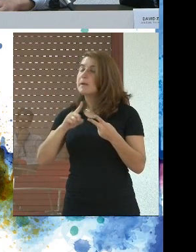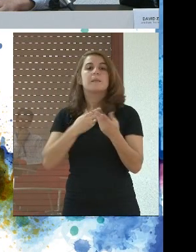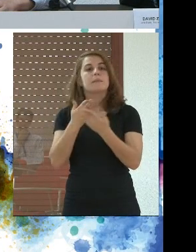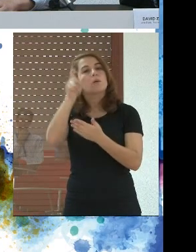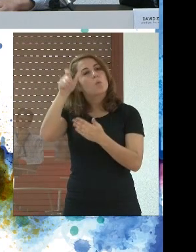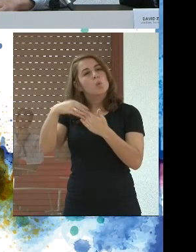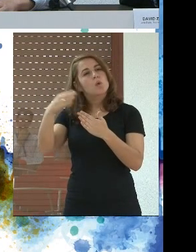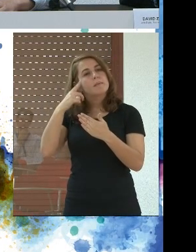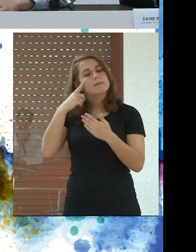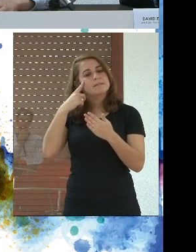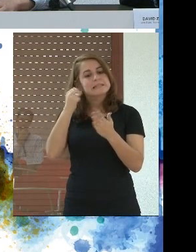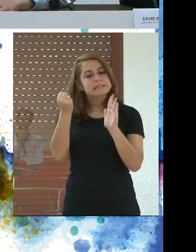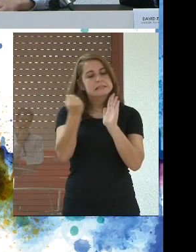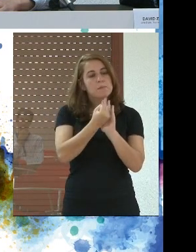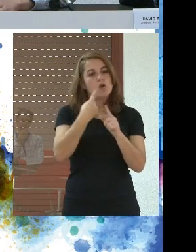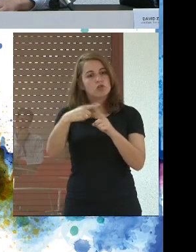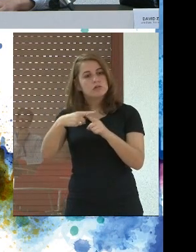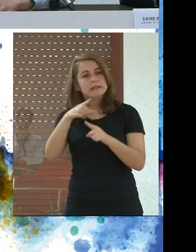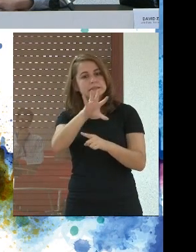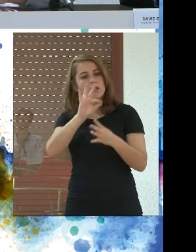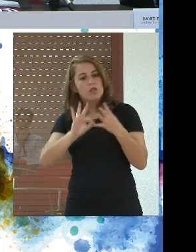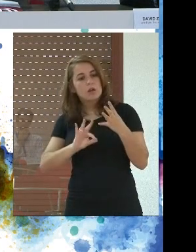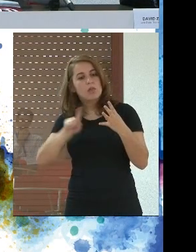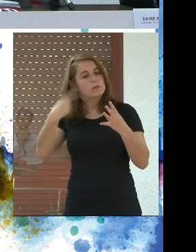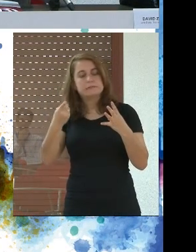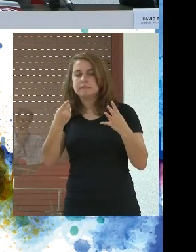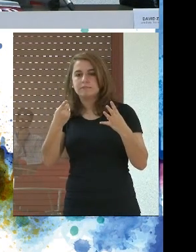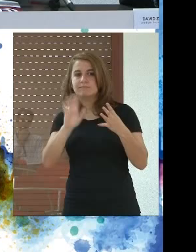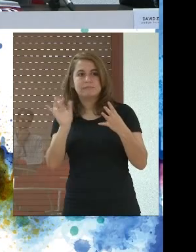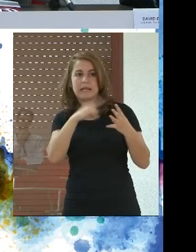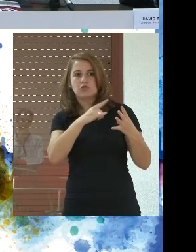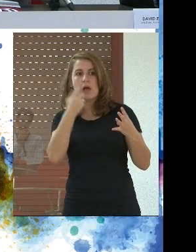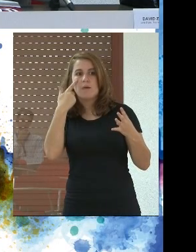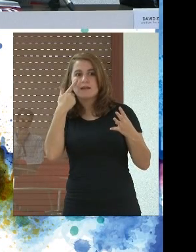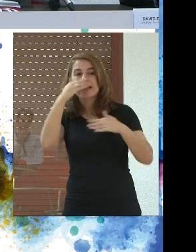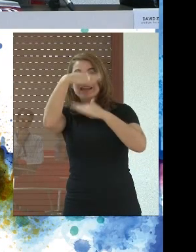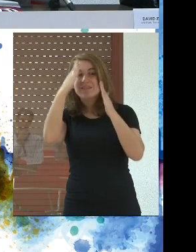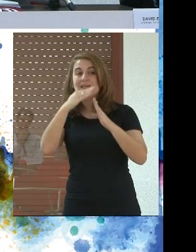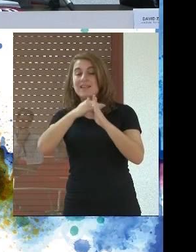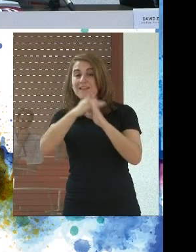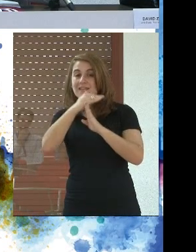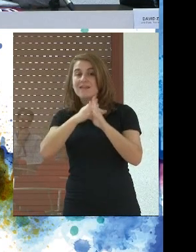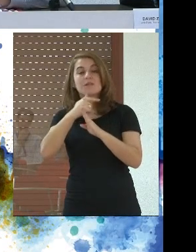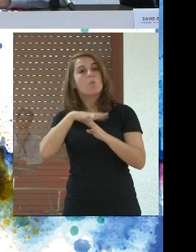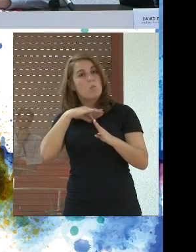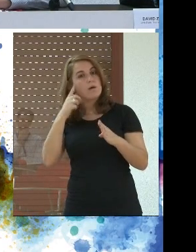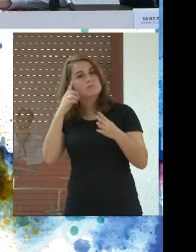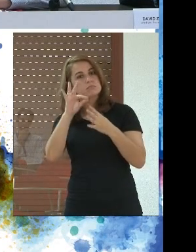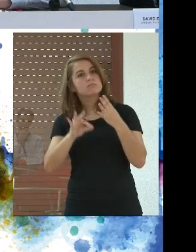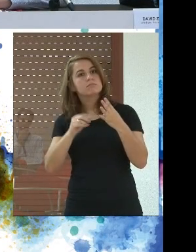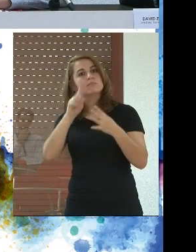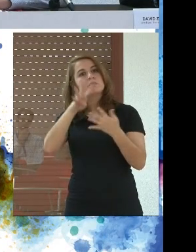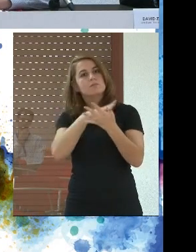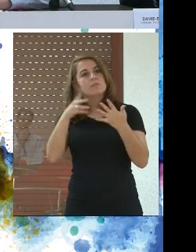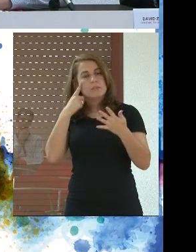asking the user to select a series of symbols and then to ignore them. In this way, we can see the attention span of